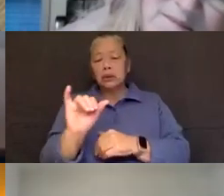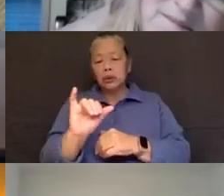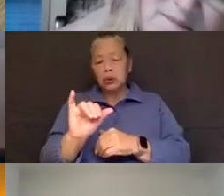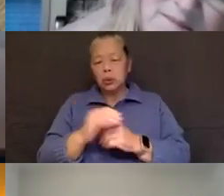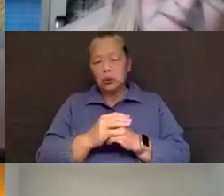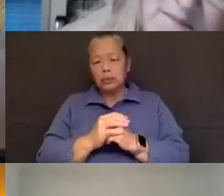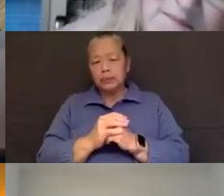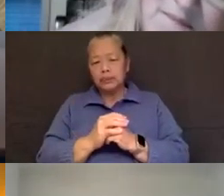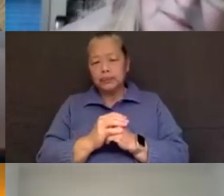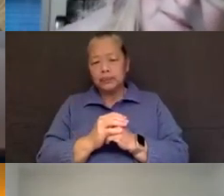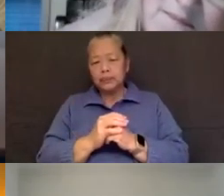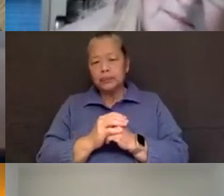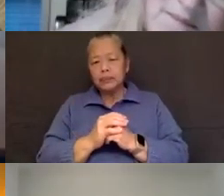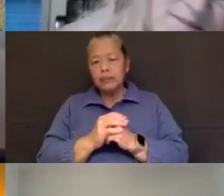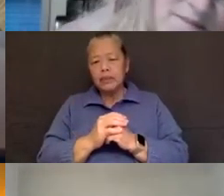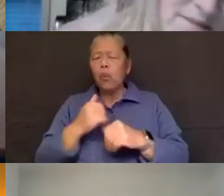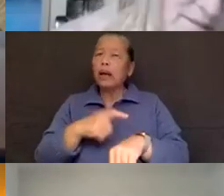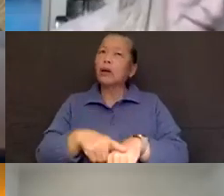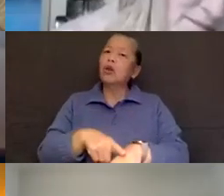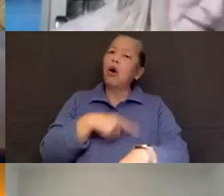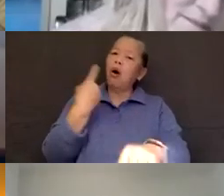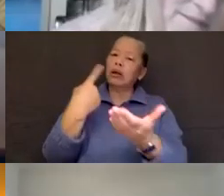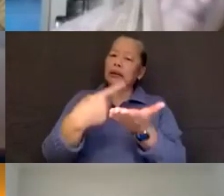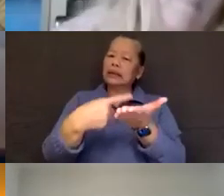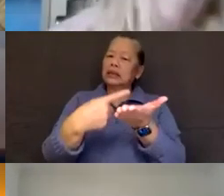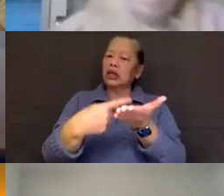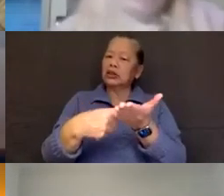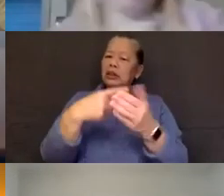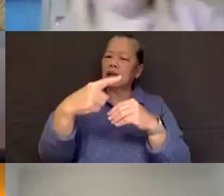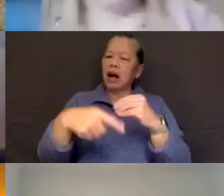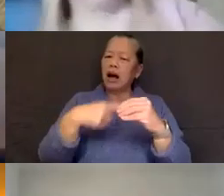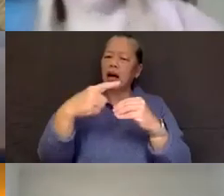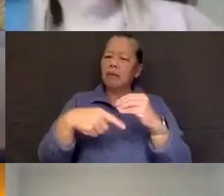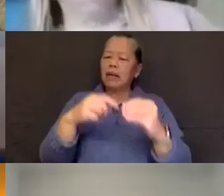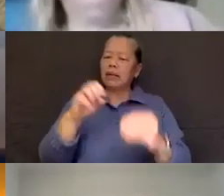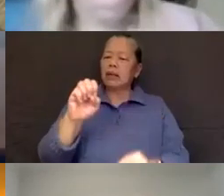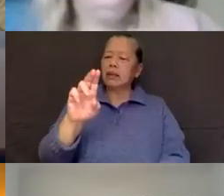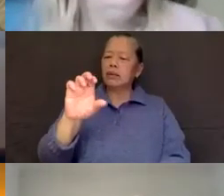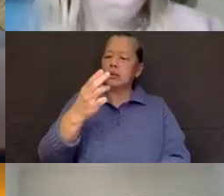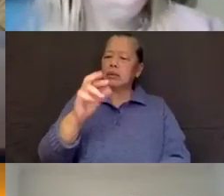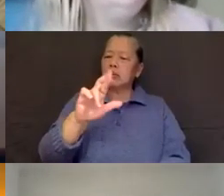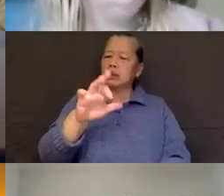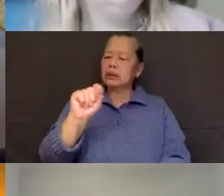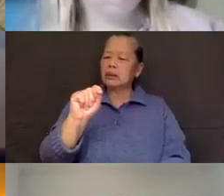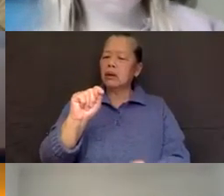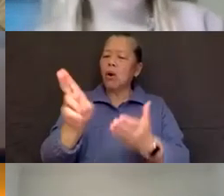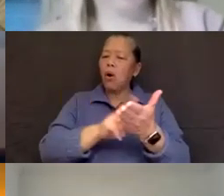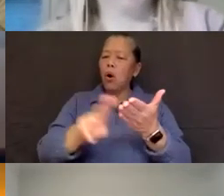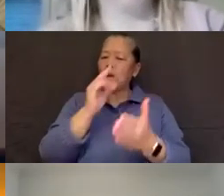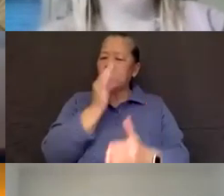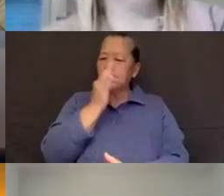And then we had a really long discussion about the Eucharist, Holy Communion,